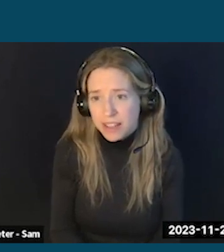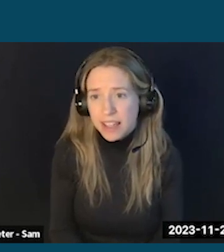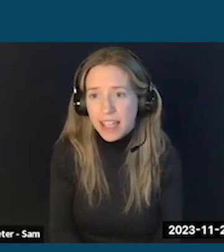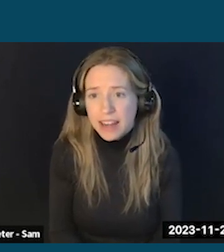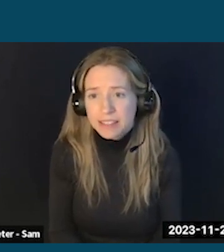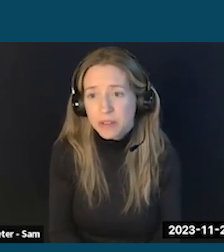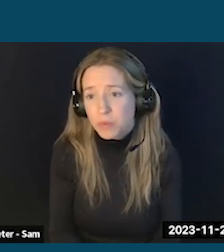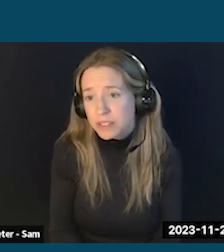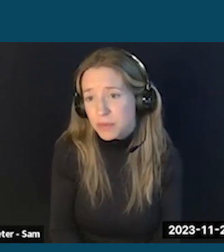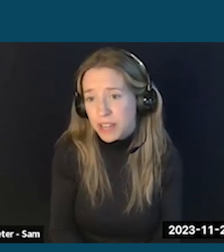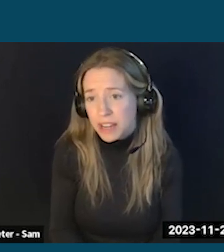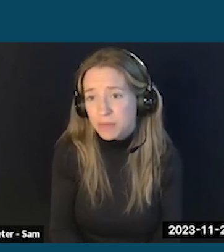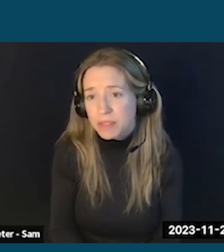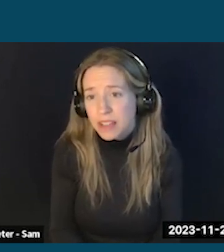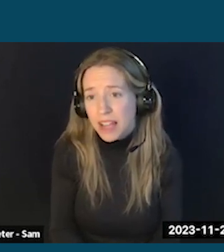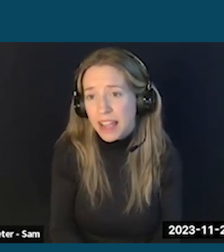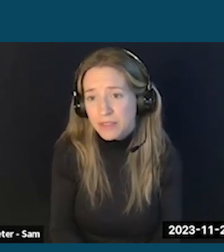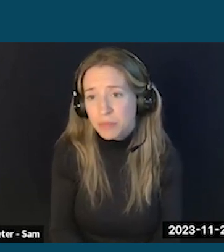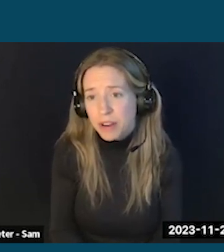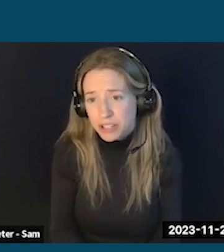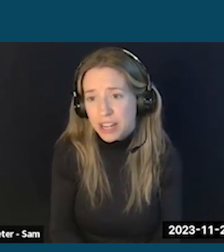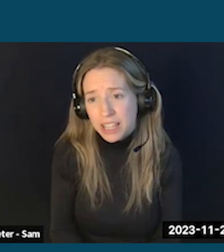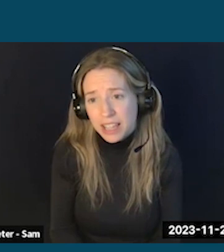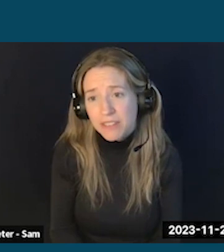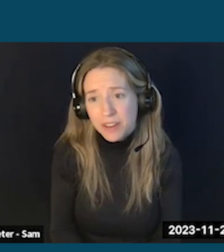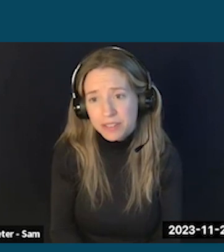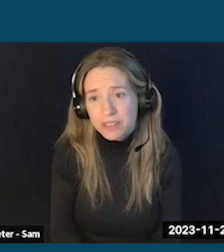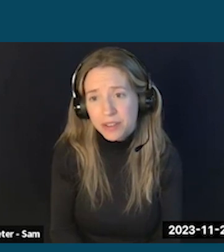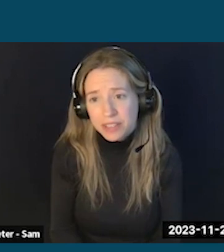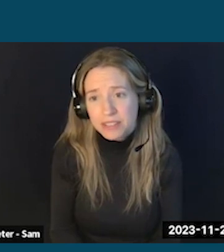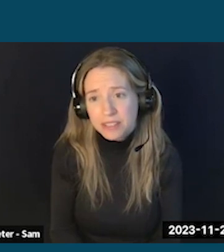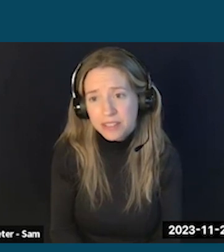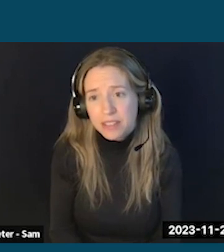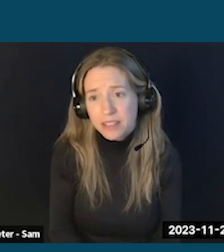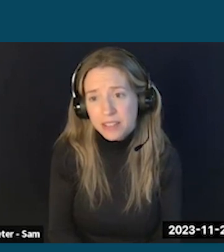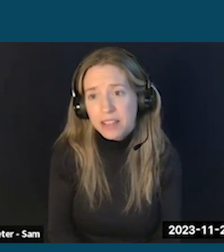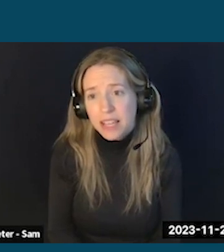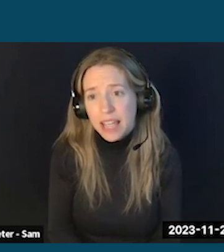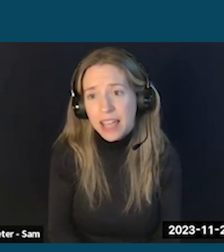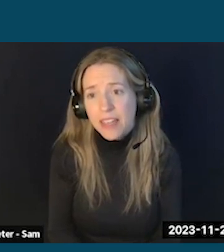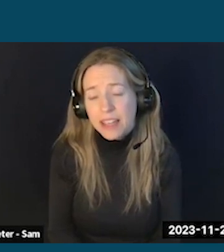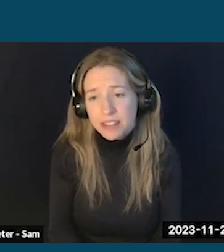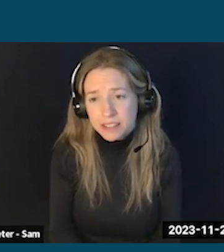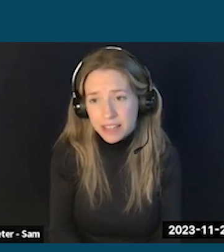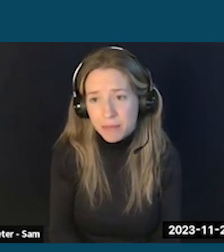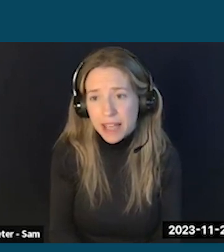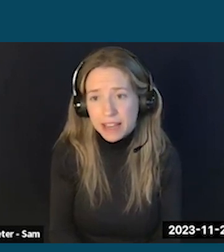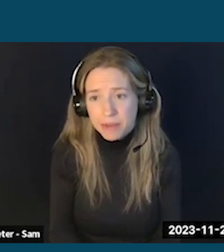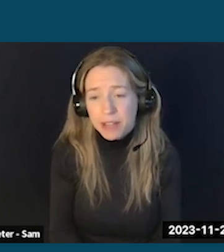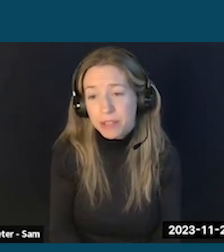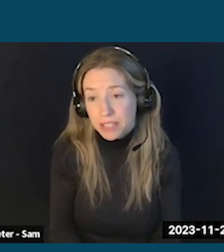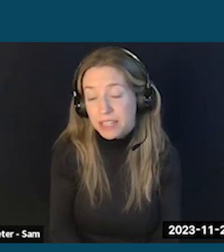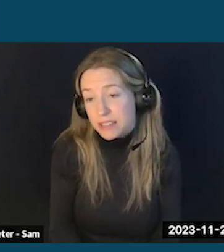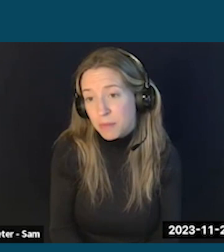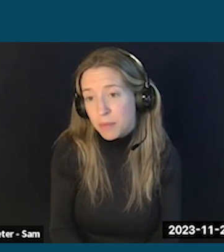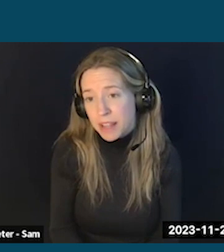not. And I said, "Well, sometimes I have depression and it can get very serious. And that does impact